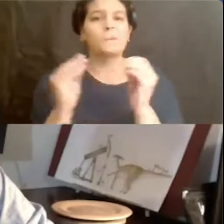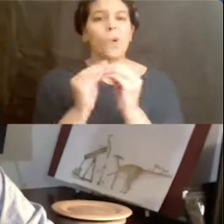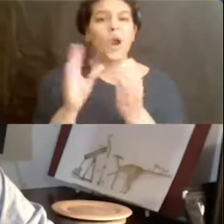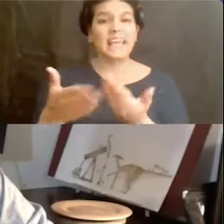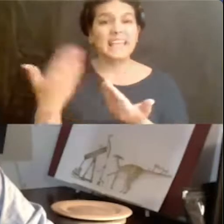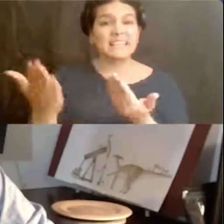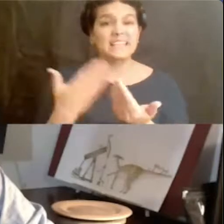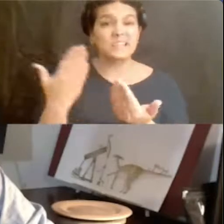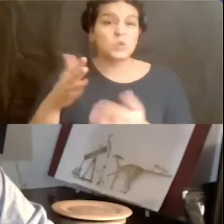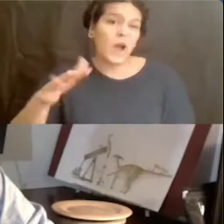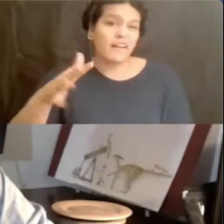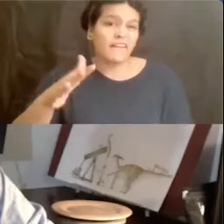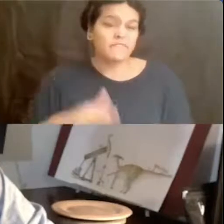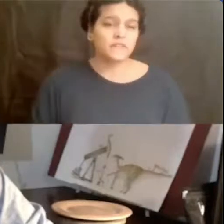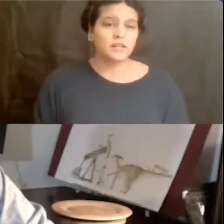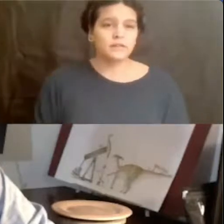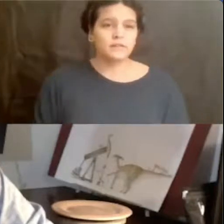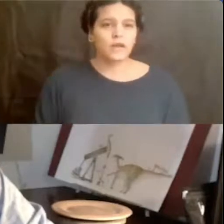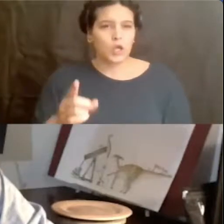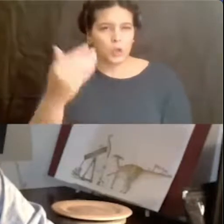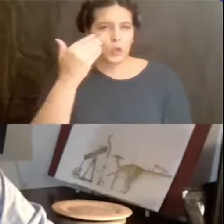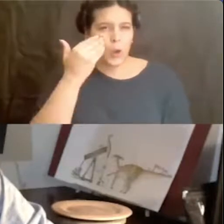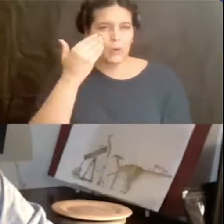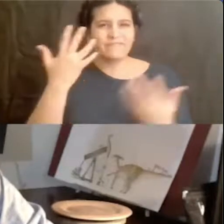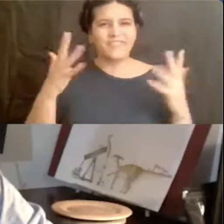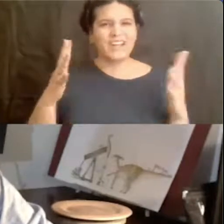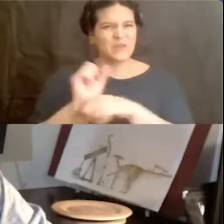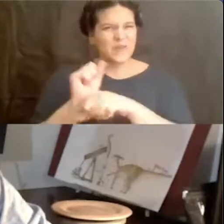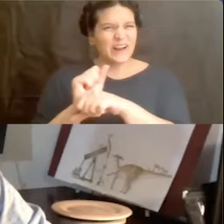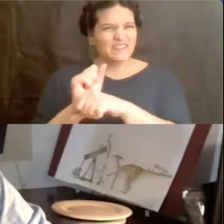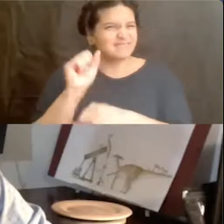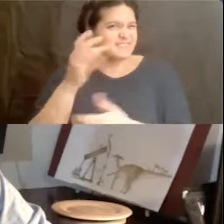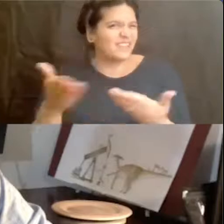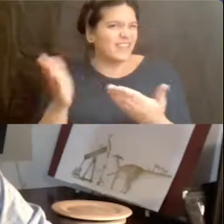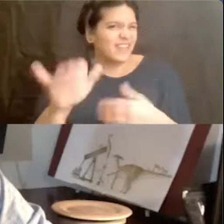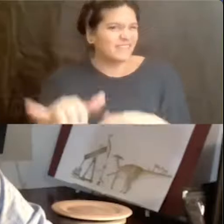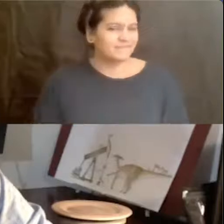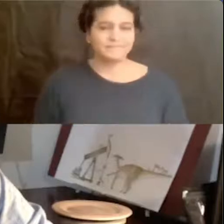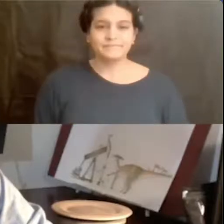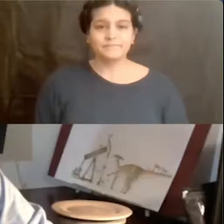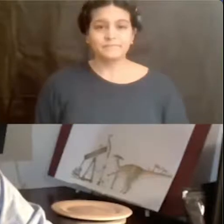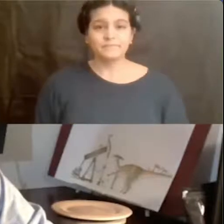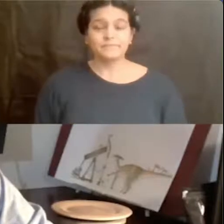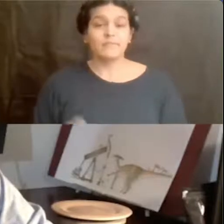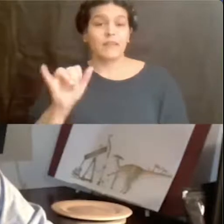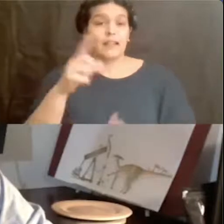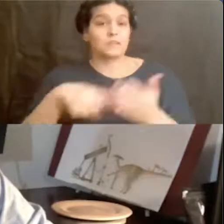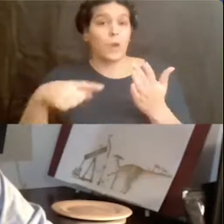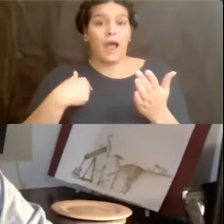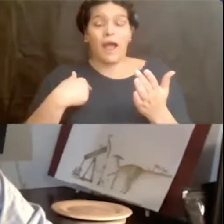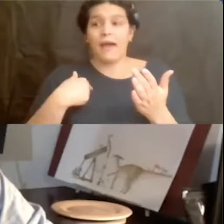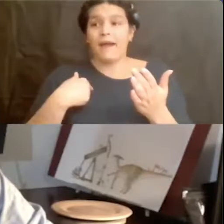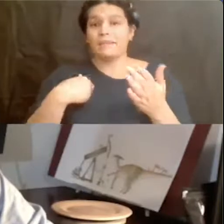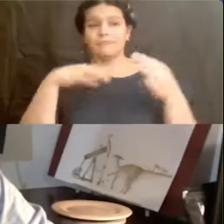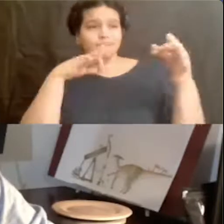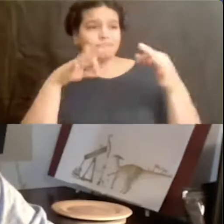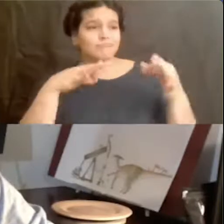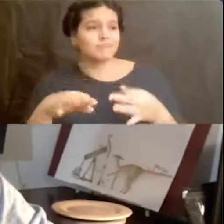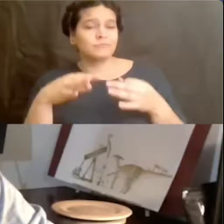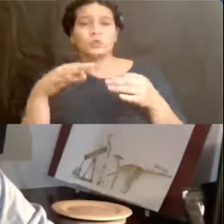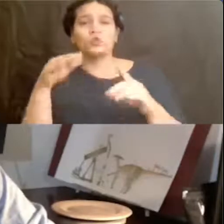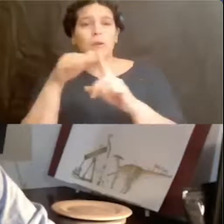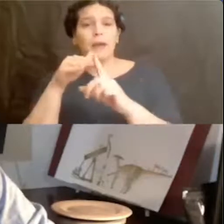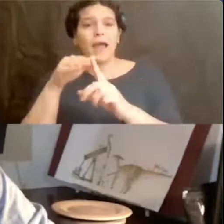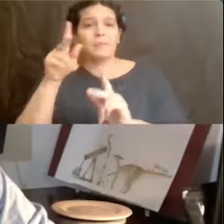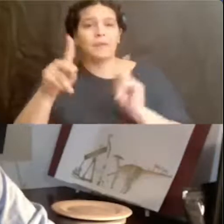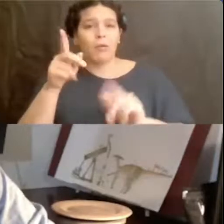kind of, you know, get the work done and stuff like that. So that's just what I tell people, to remind them, you know, all